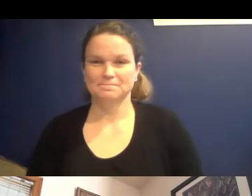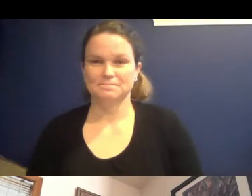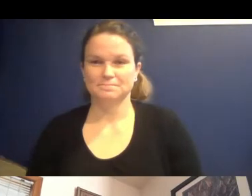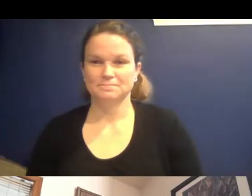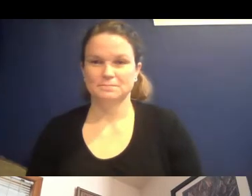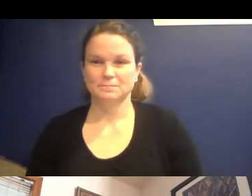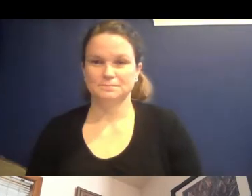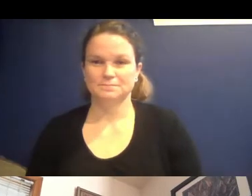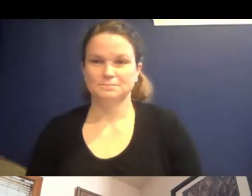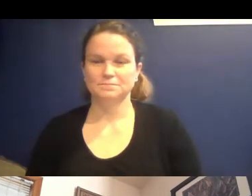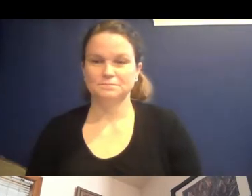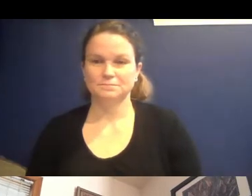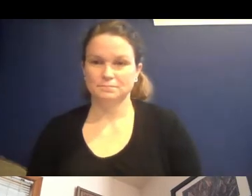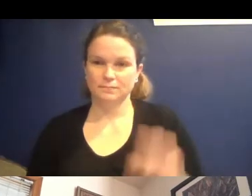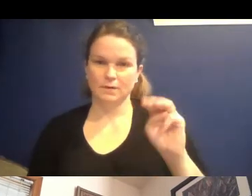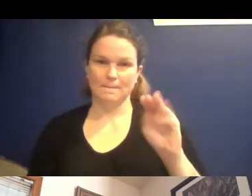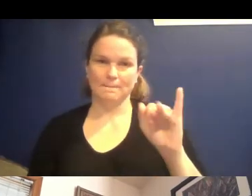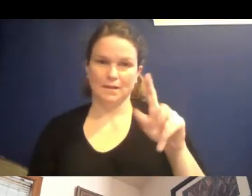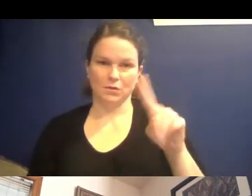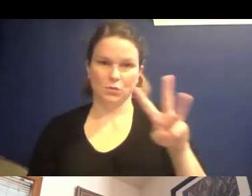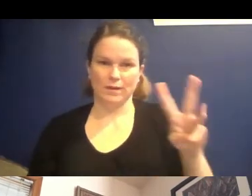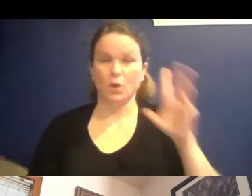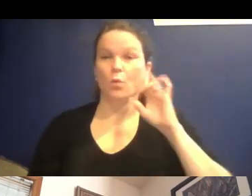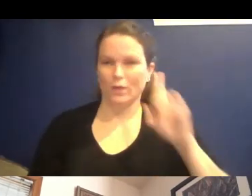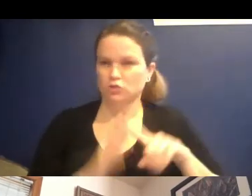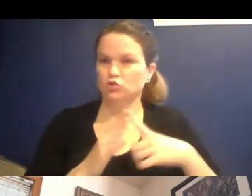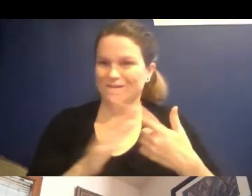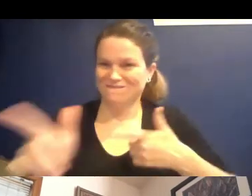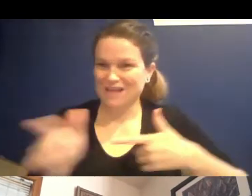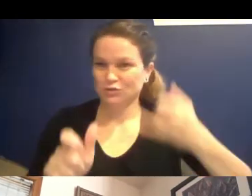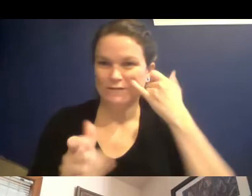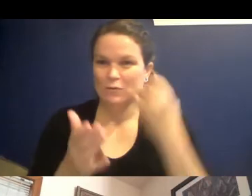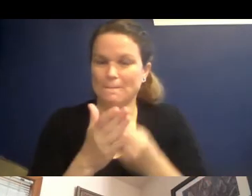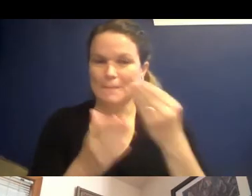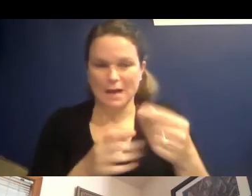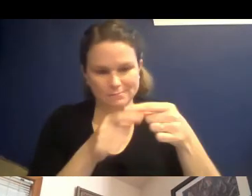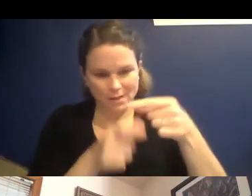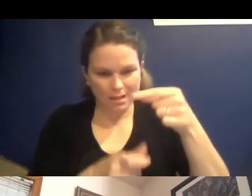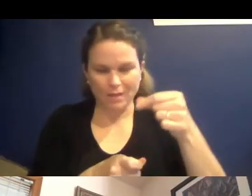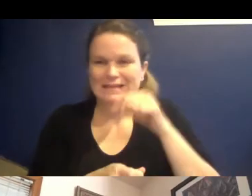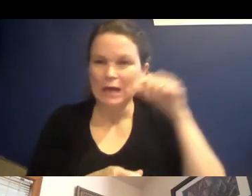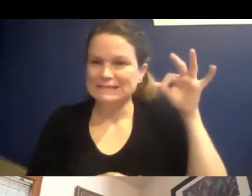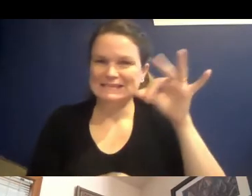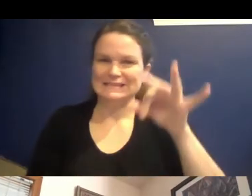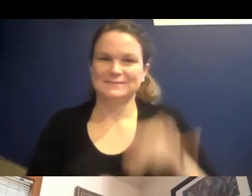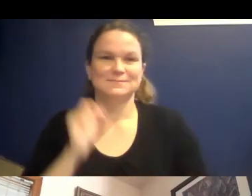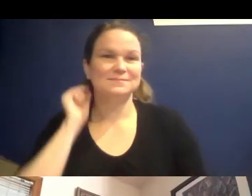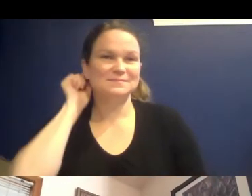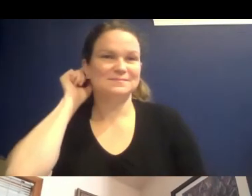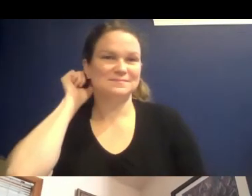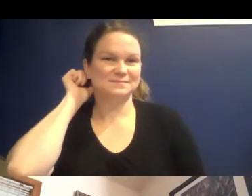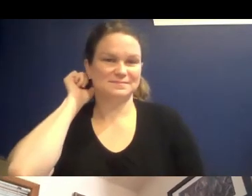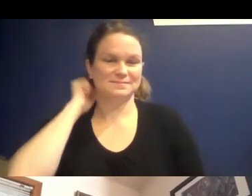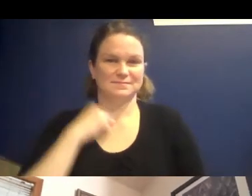You'll get your milkweed growing a lot faster if you buy a plant or a plug rather than seeds.